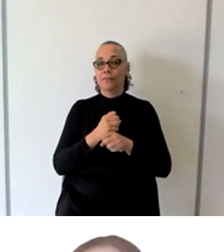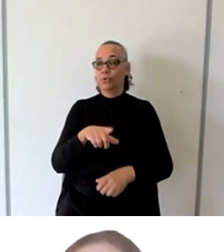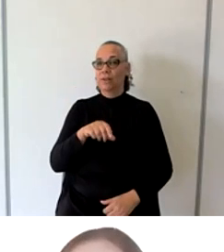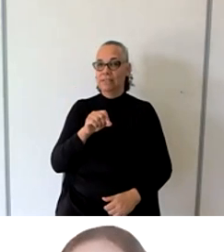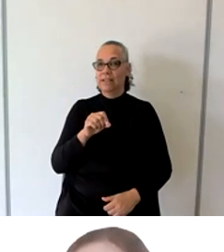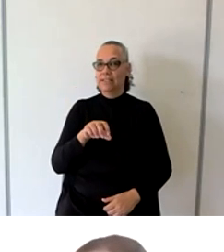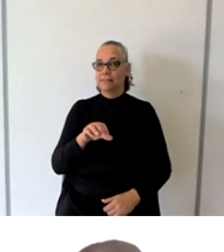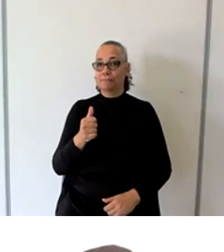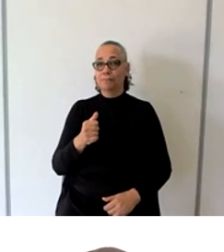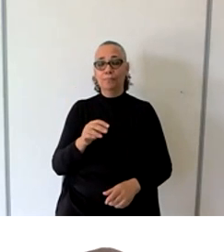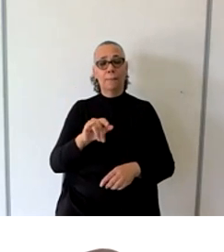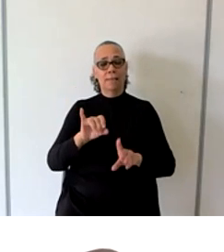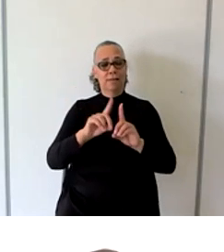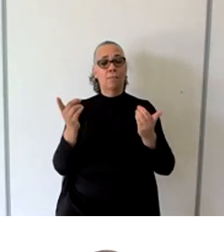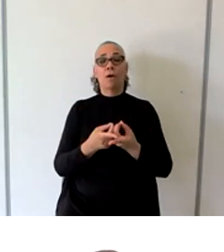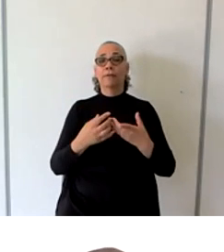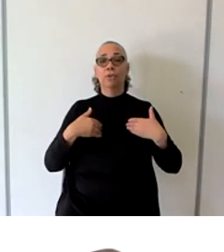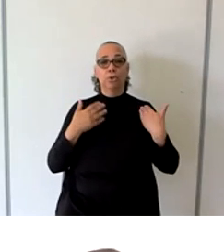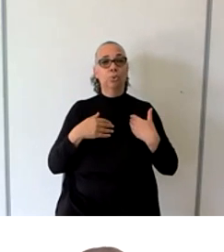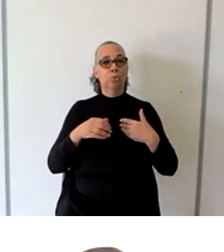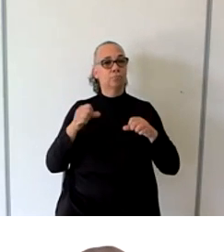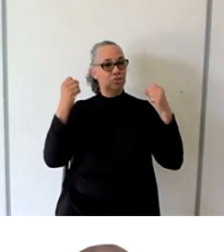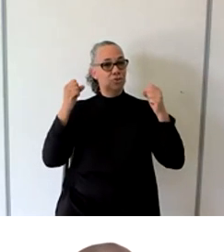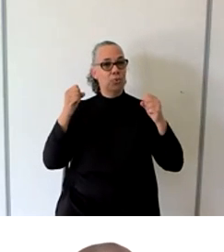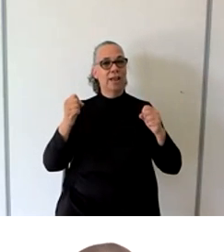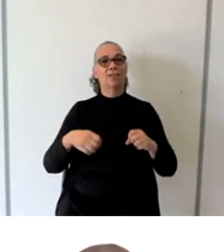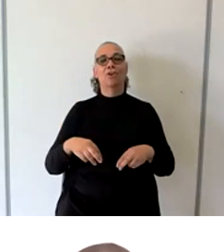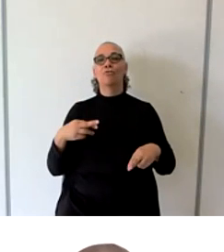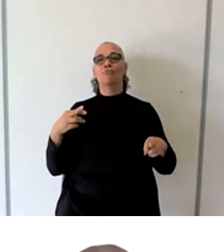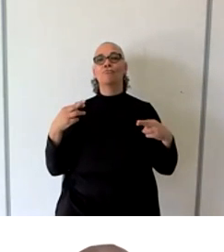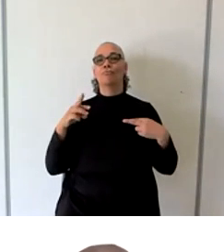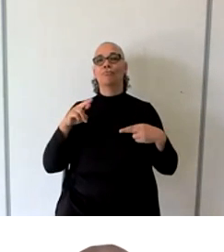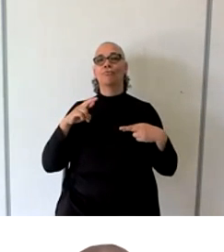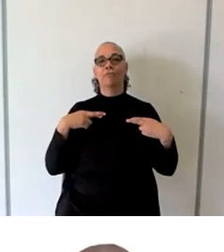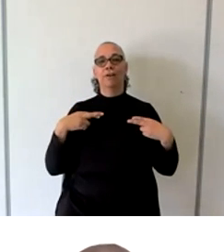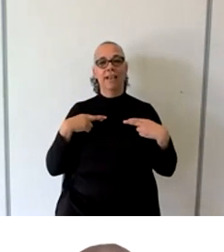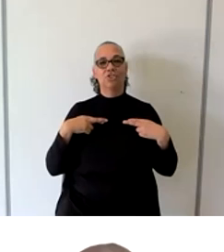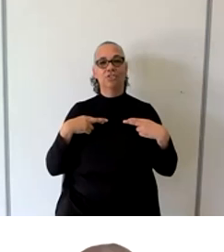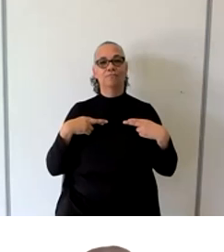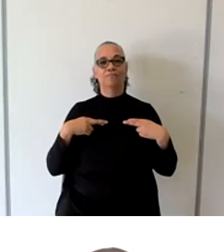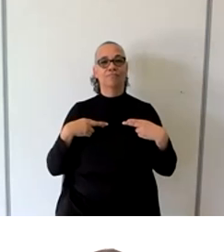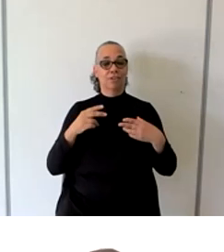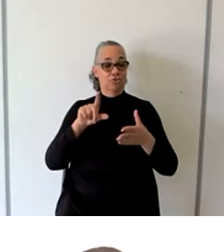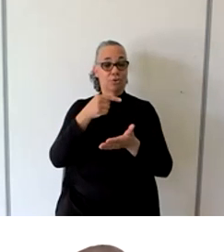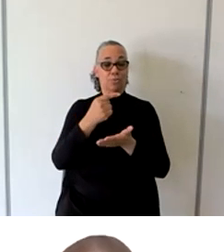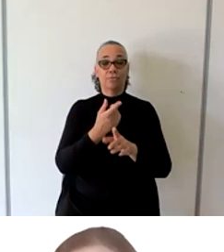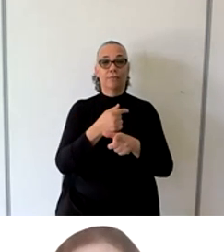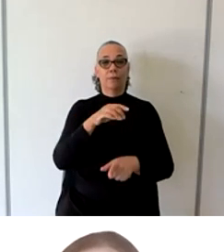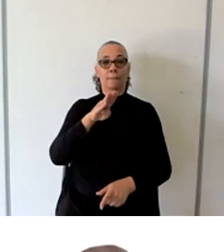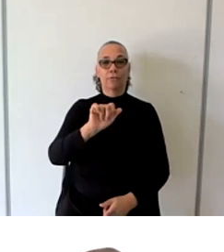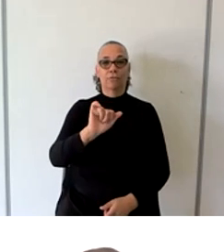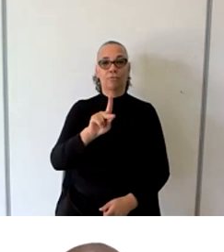Bermuda's Department of Youth, Sport and Recreation. Outside of racing, Jessica graduated from Brock University